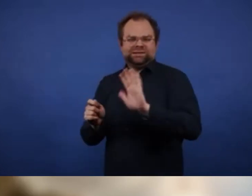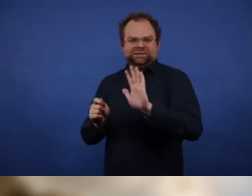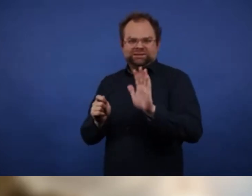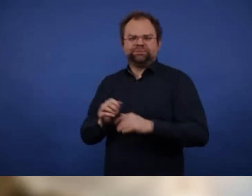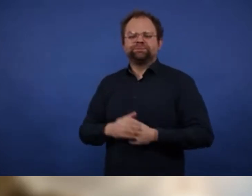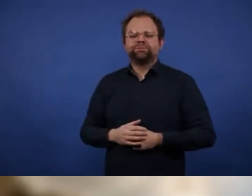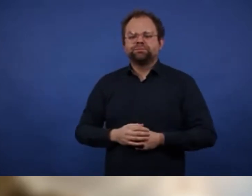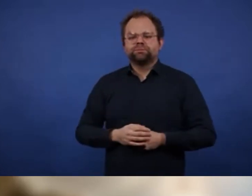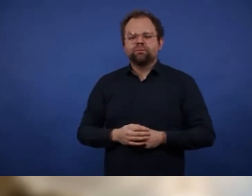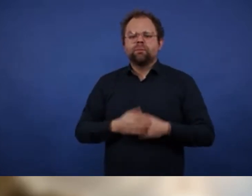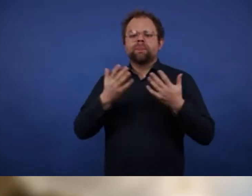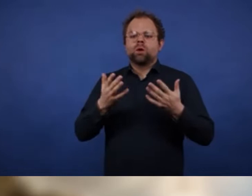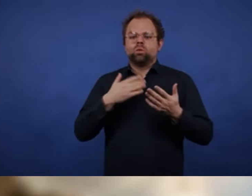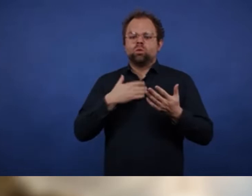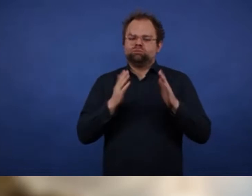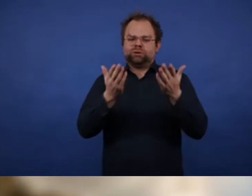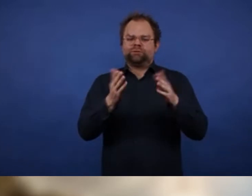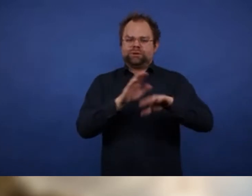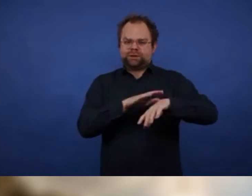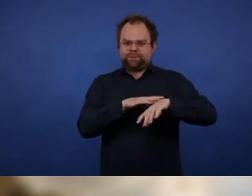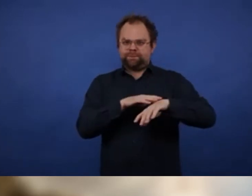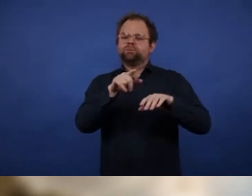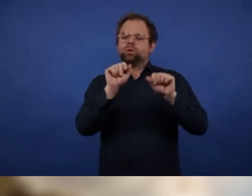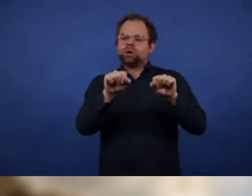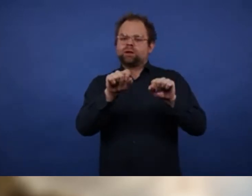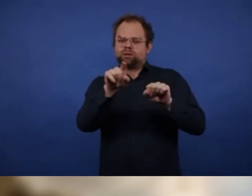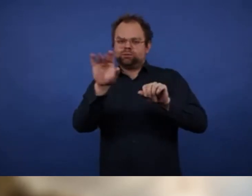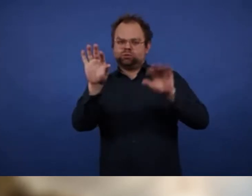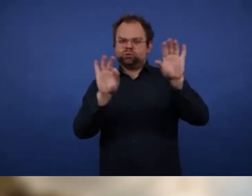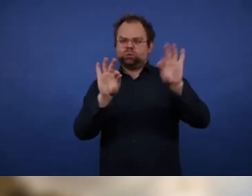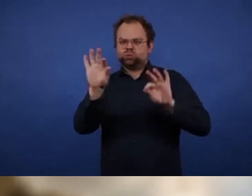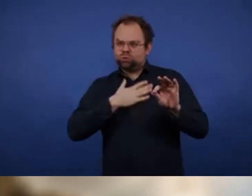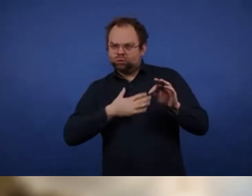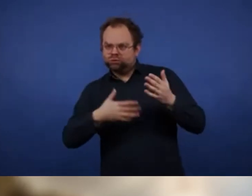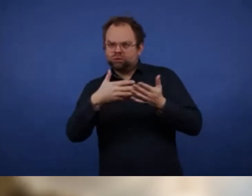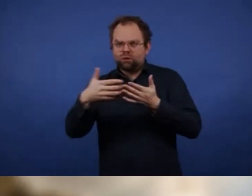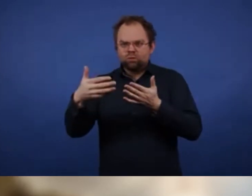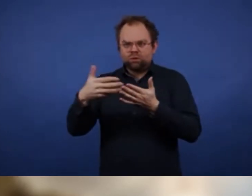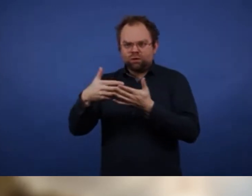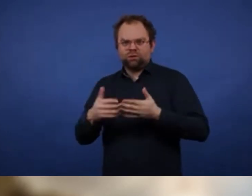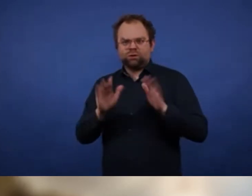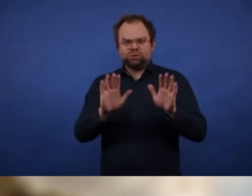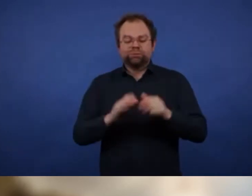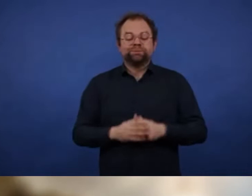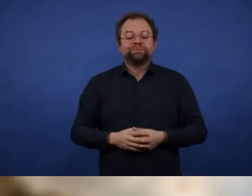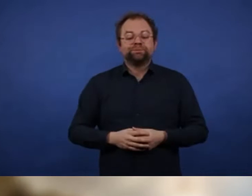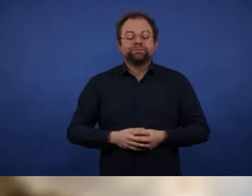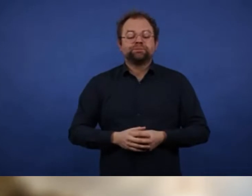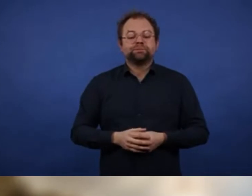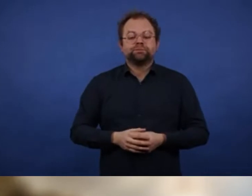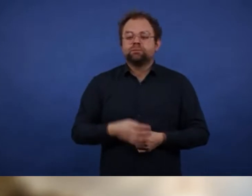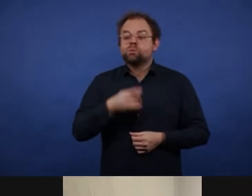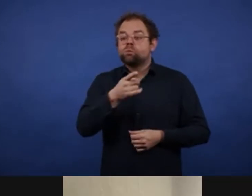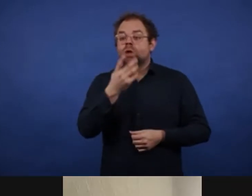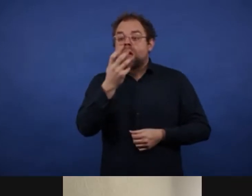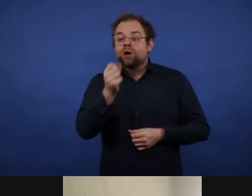If you have any question for panelists, kindly use the Q&A option or leave your question in the chat box. Our team is